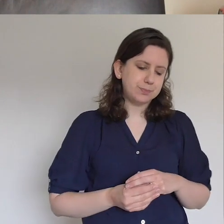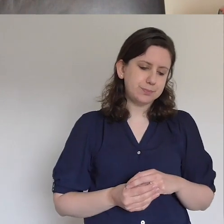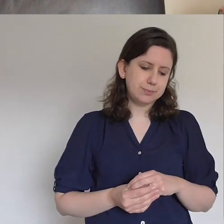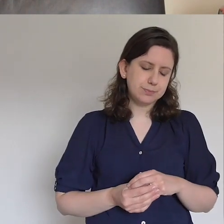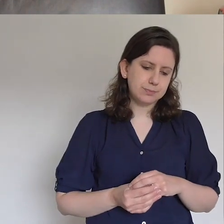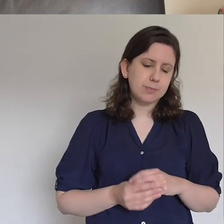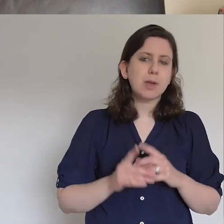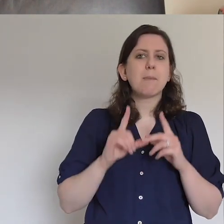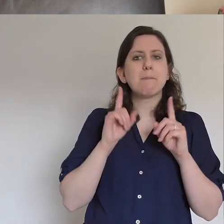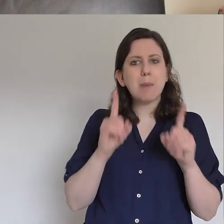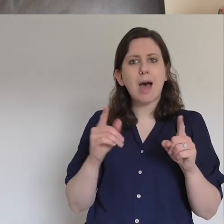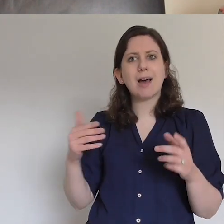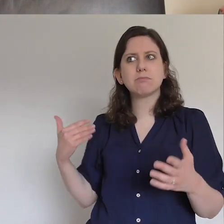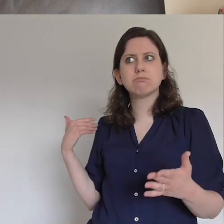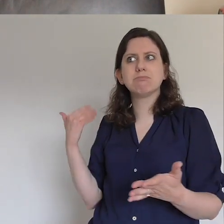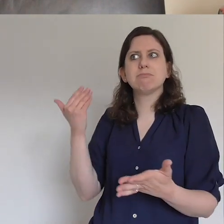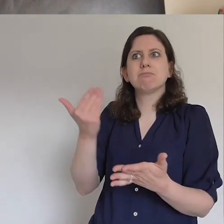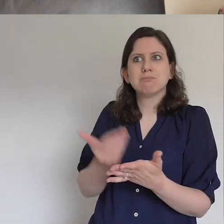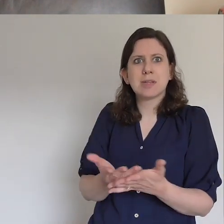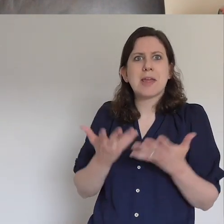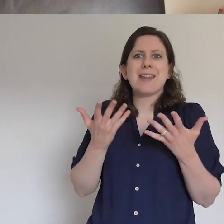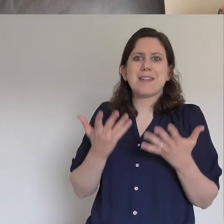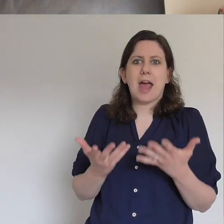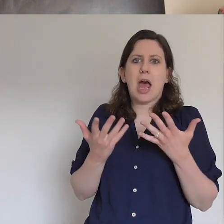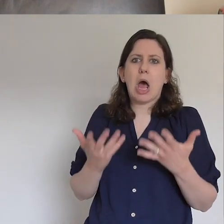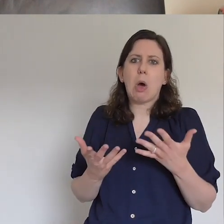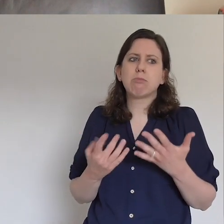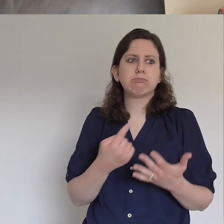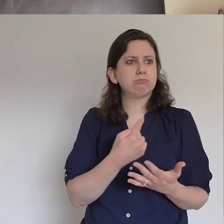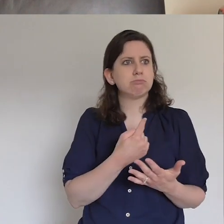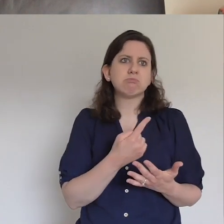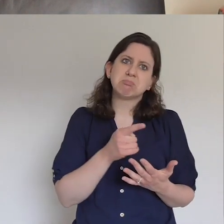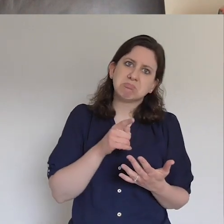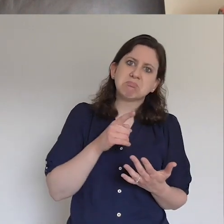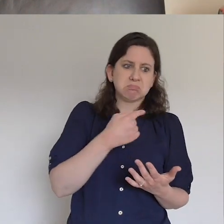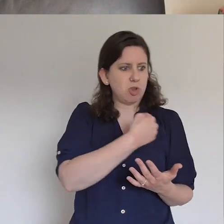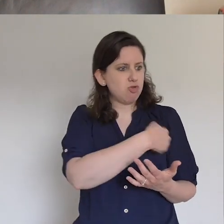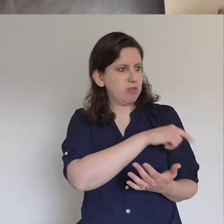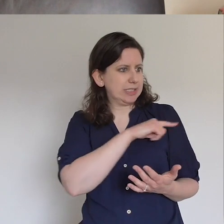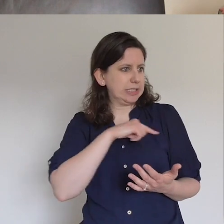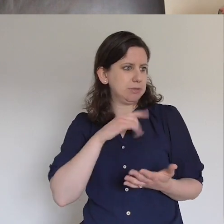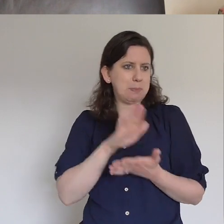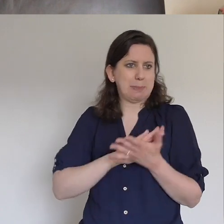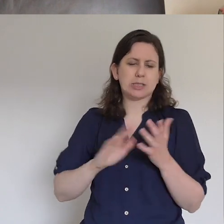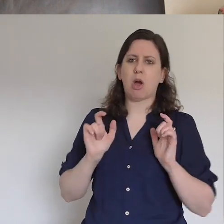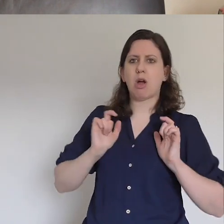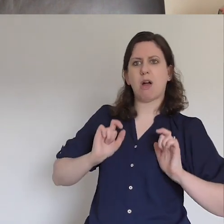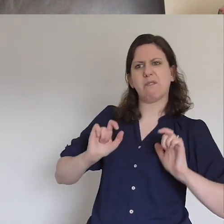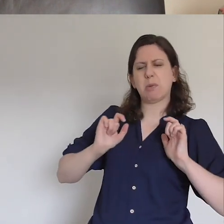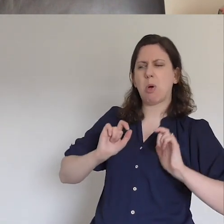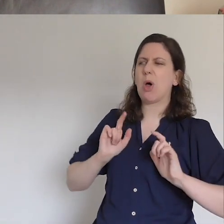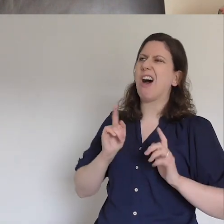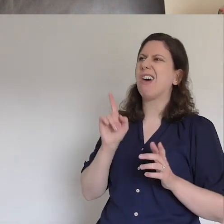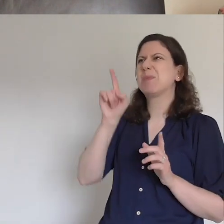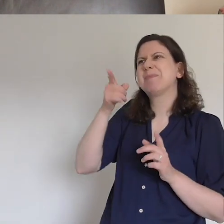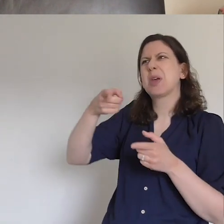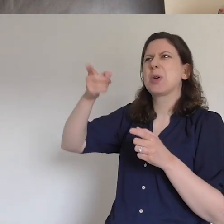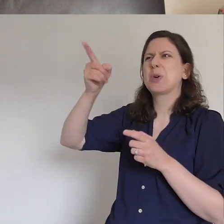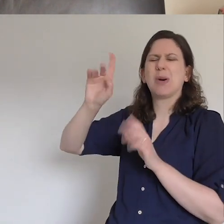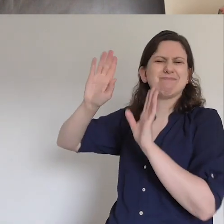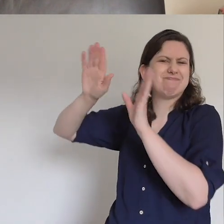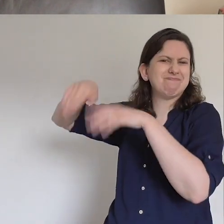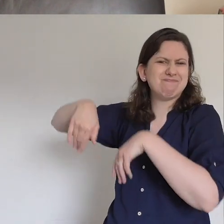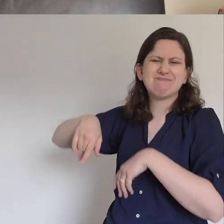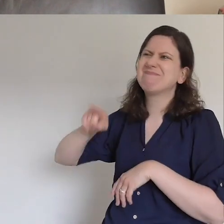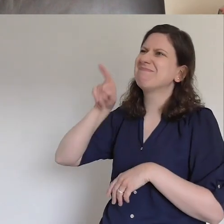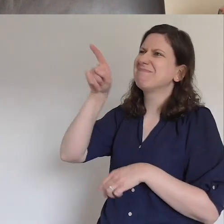if we have made Christianity so comfortable and we've therefore made God smaller than he is. Yeah, I think so. I think so. And there's the